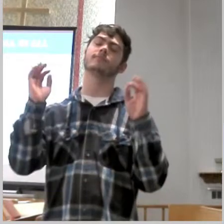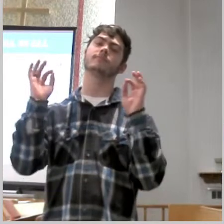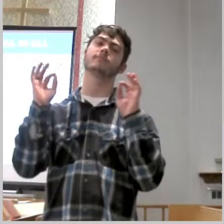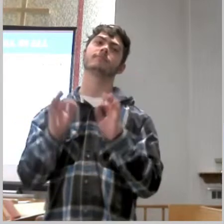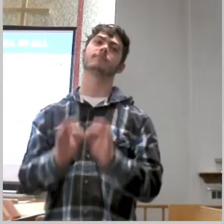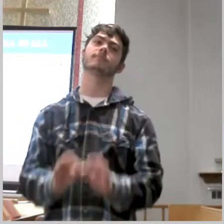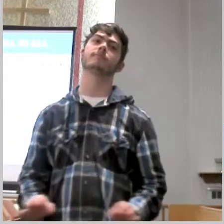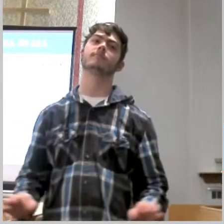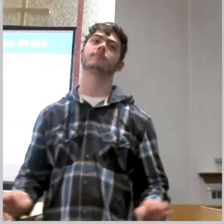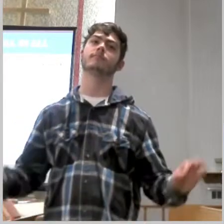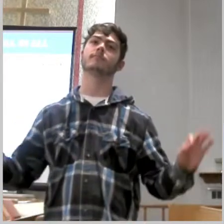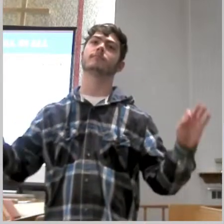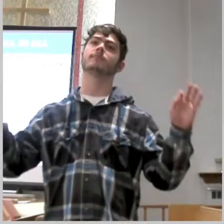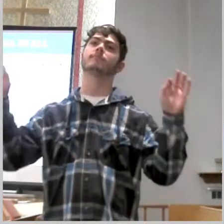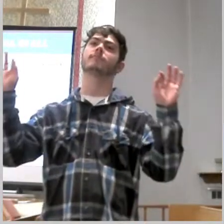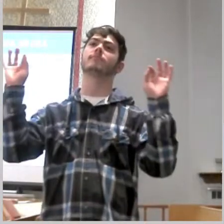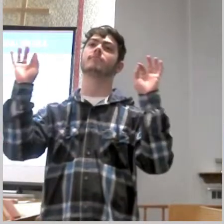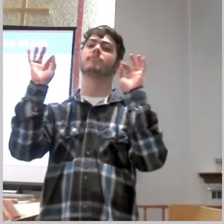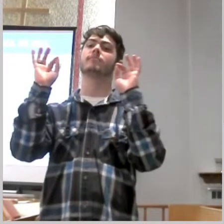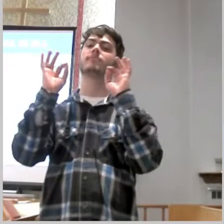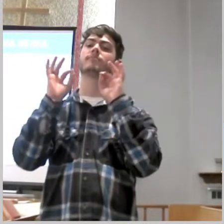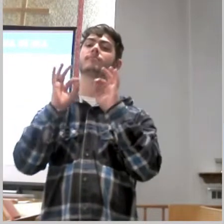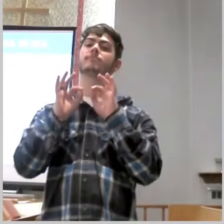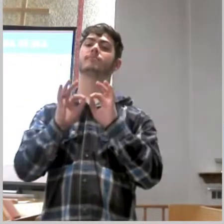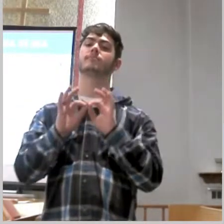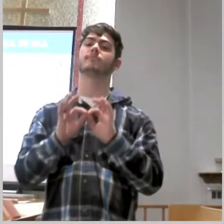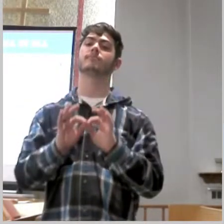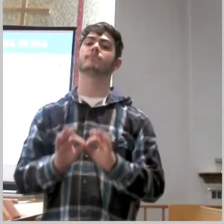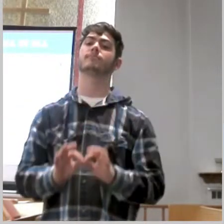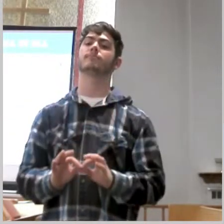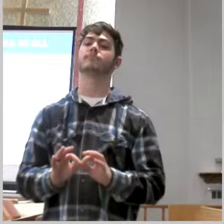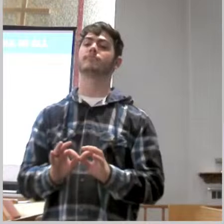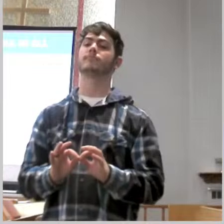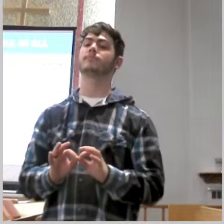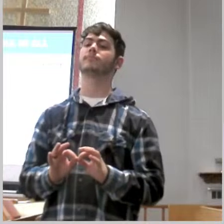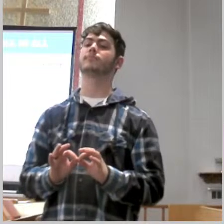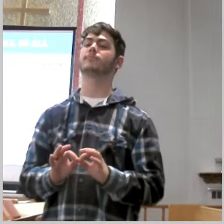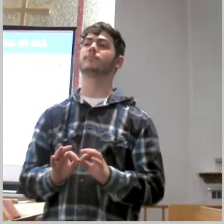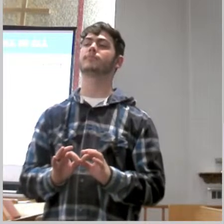Worthy is your